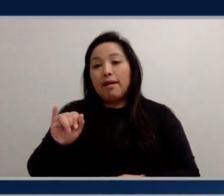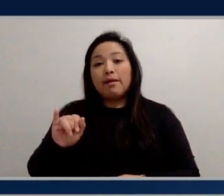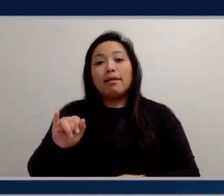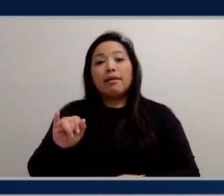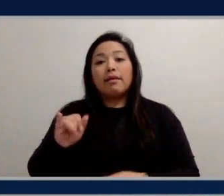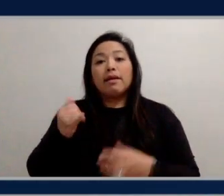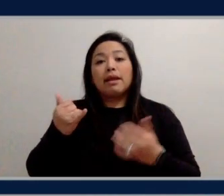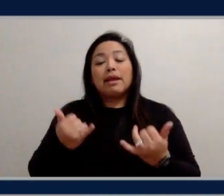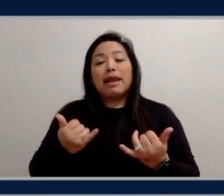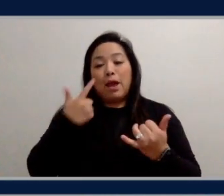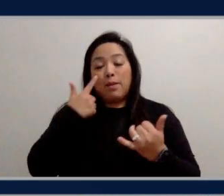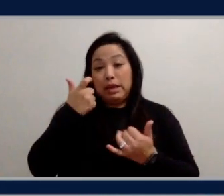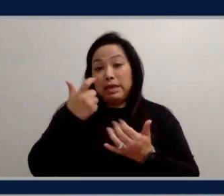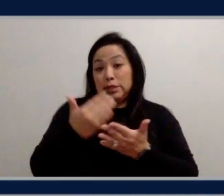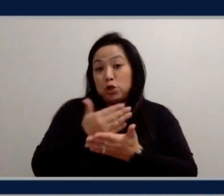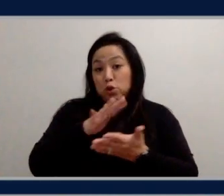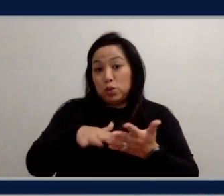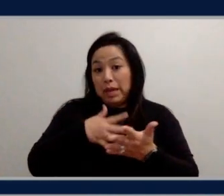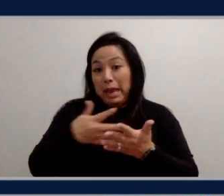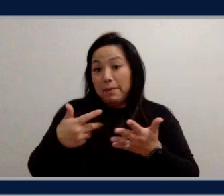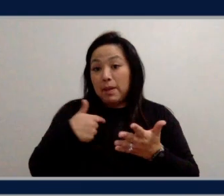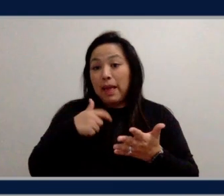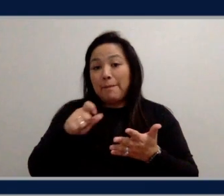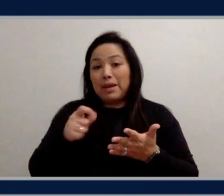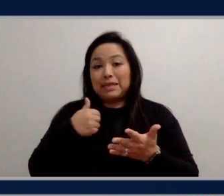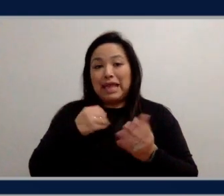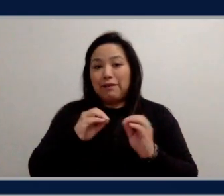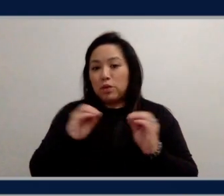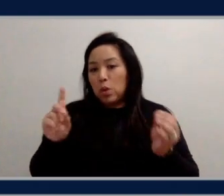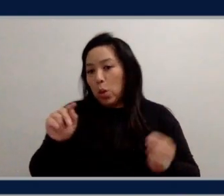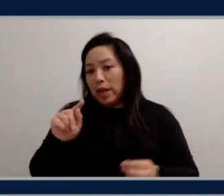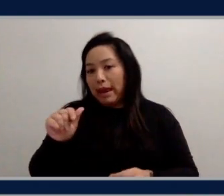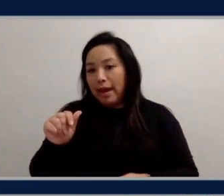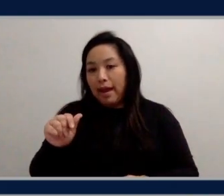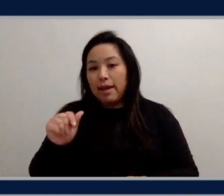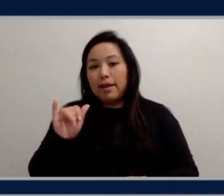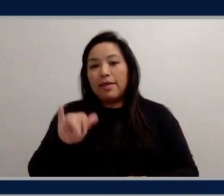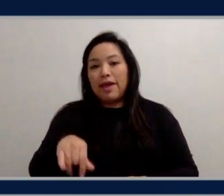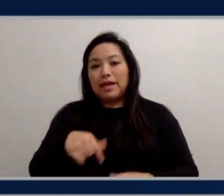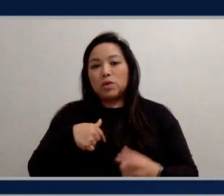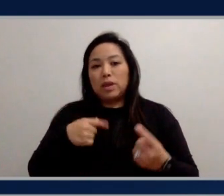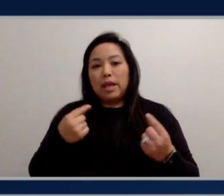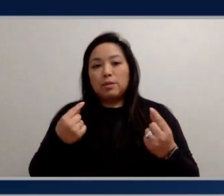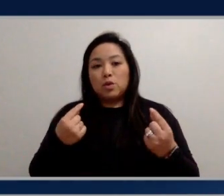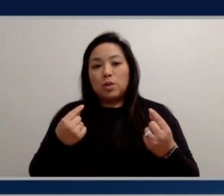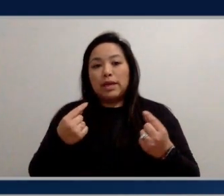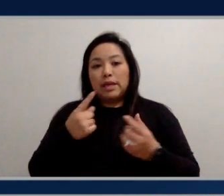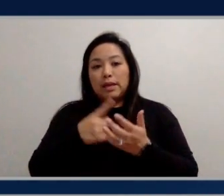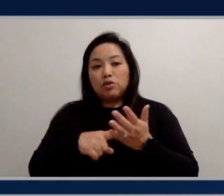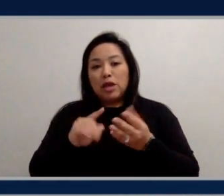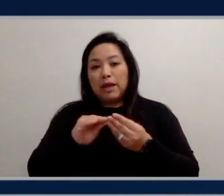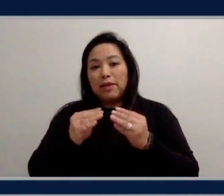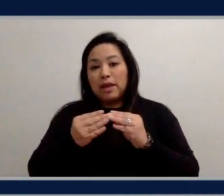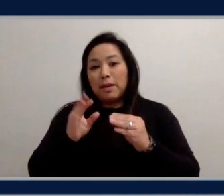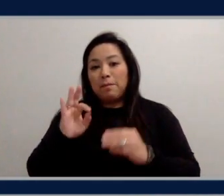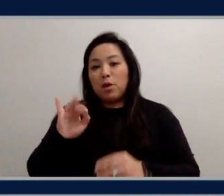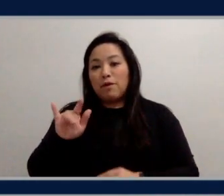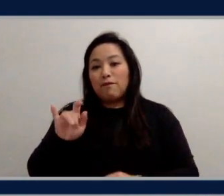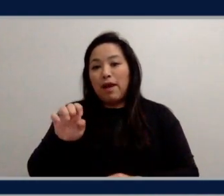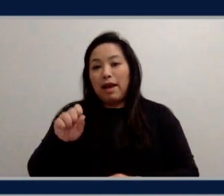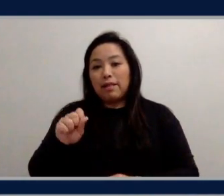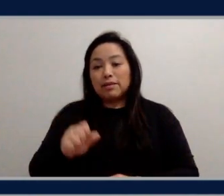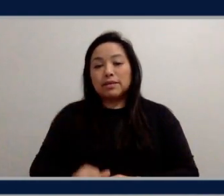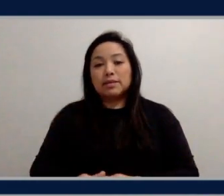a new table, ideally it should have no data inside it. Okay. And that's what I can do by checking the number of files or the count of the files inside.